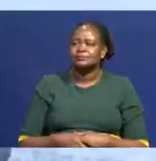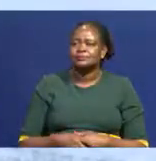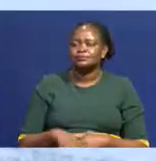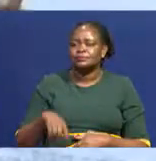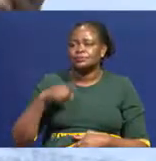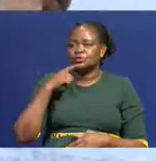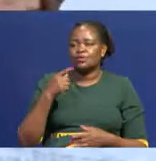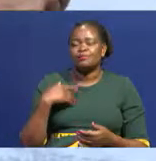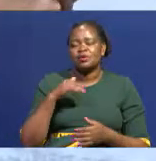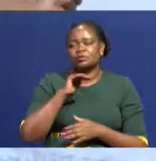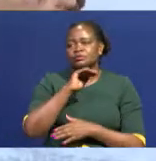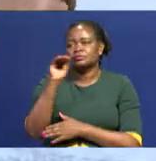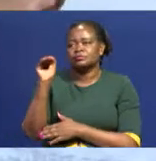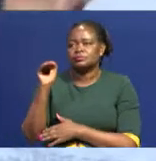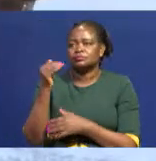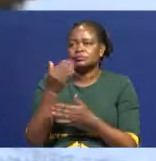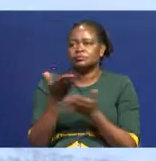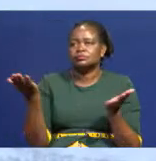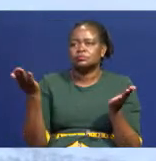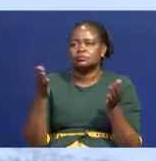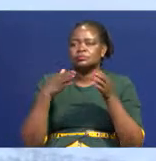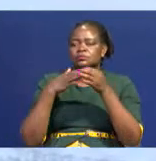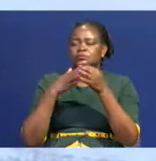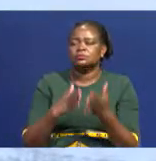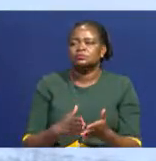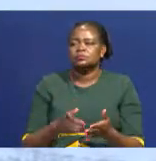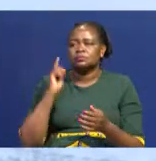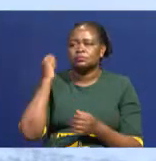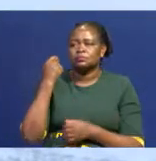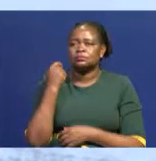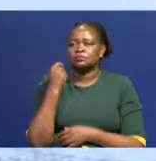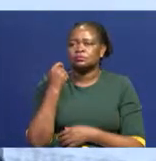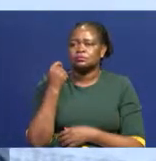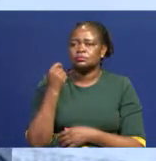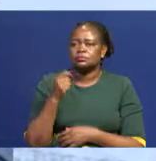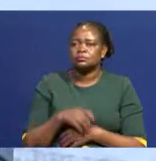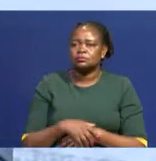So, mimi nawauliza, fellow leaders in Kenya,